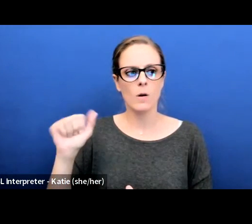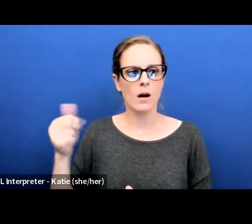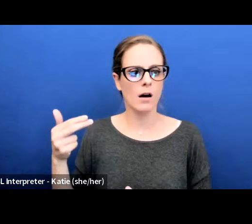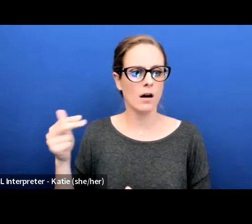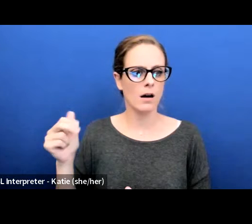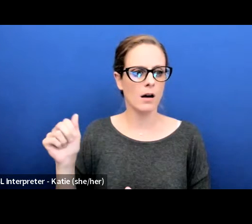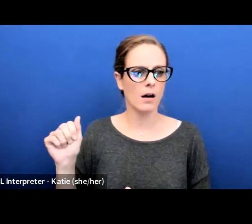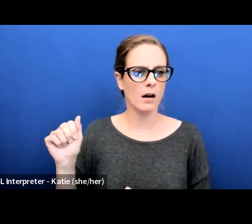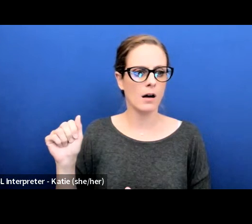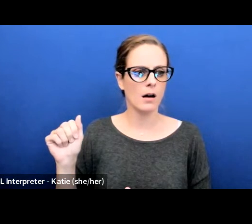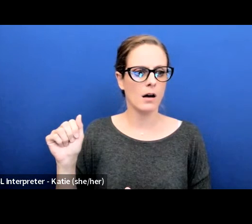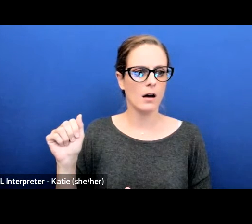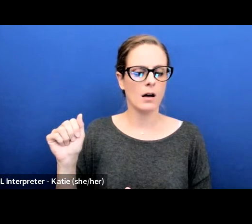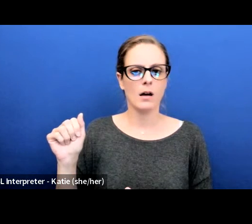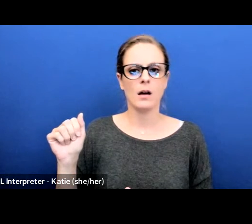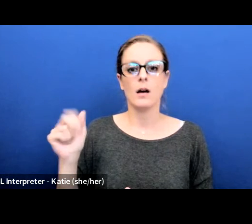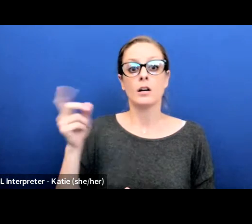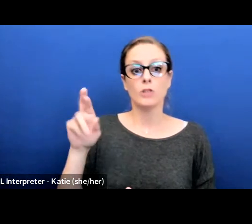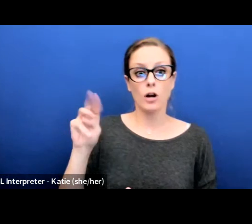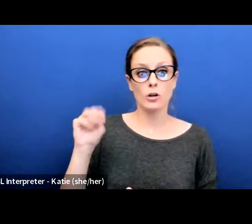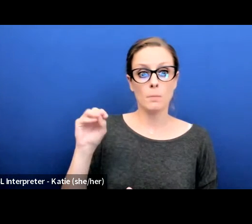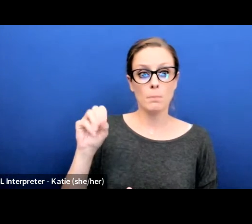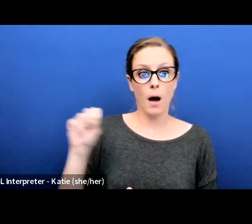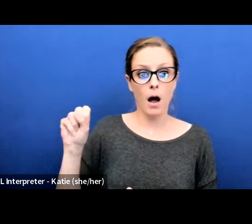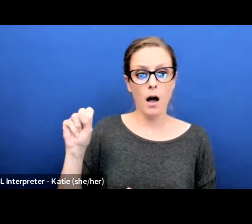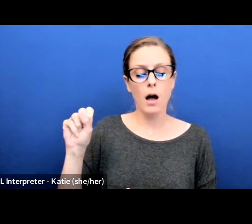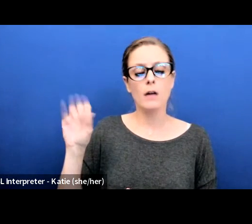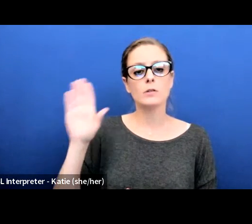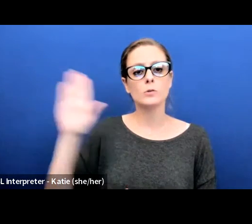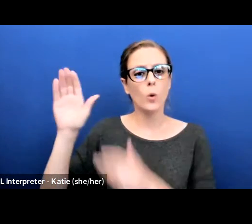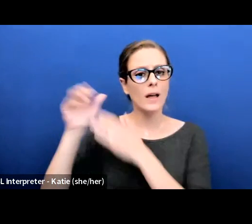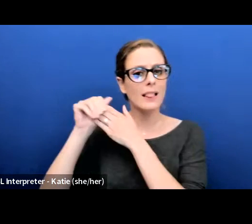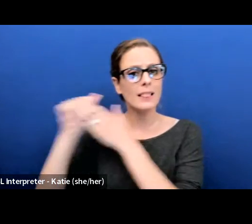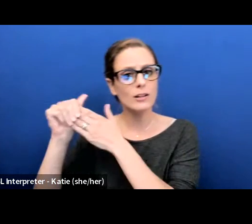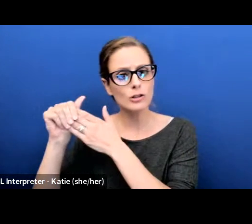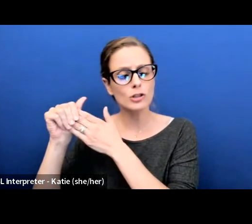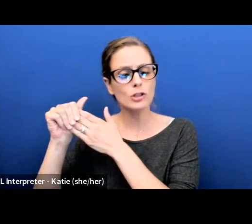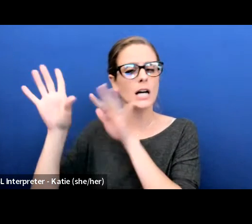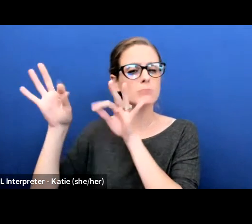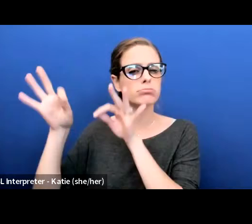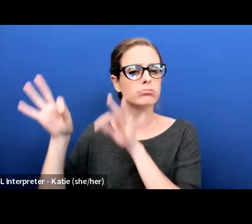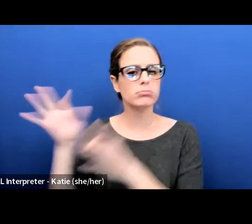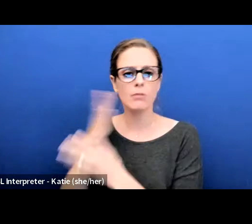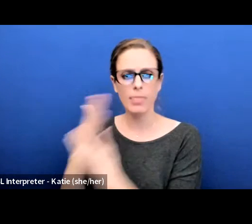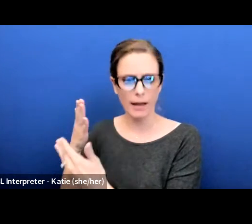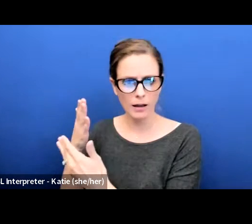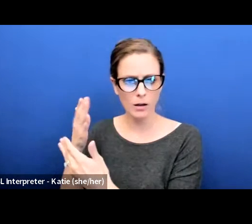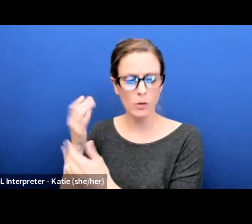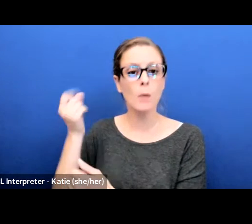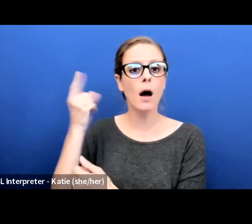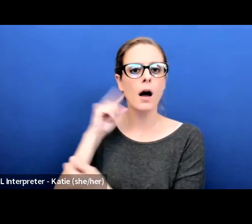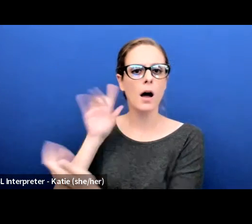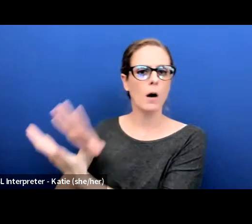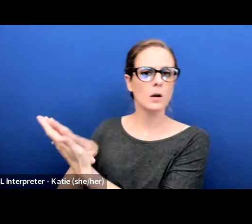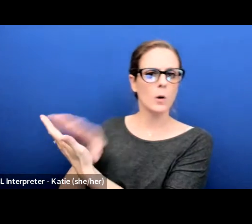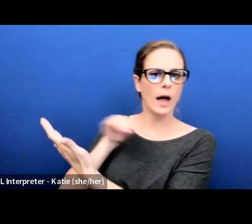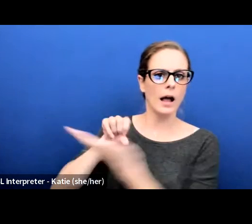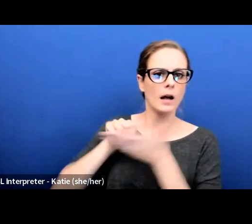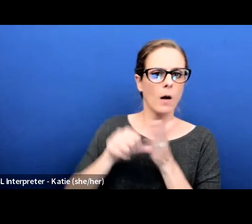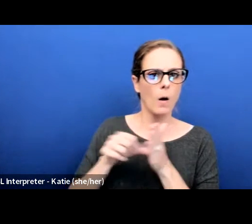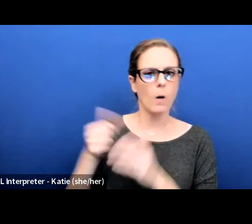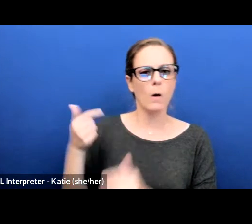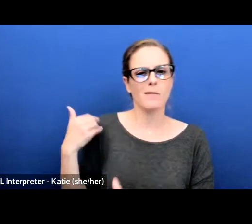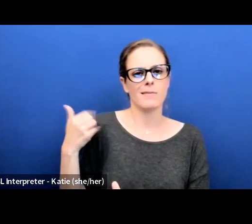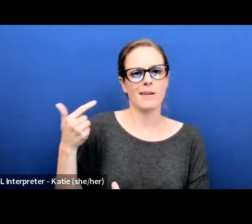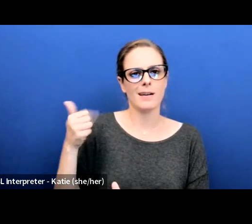you know, Dr. Moss, Yeah. I want to thank you for your leadership, but also I want to echo some of the same sentiments that Gabi brought up,